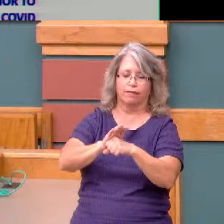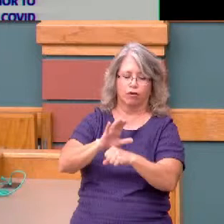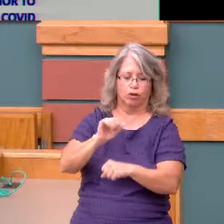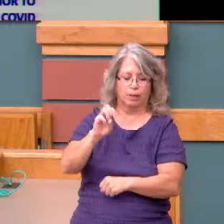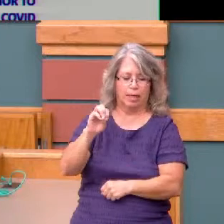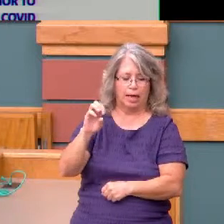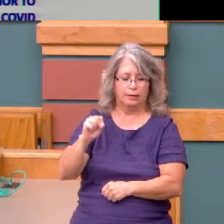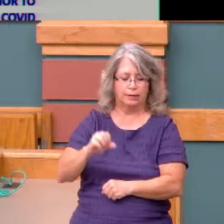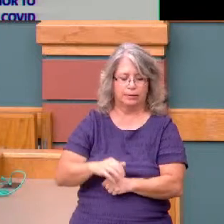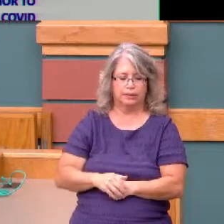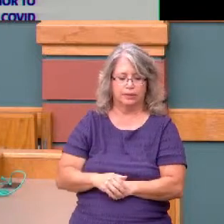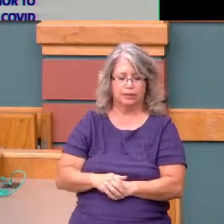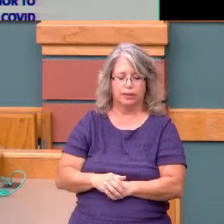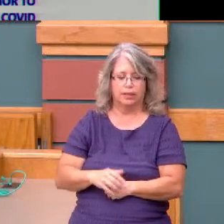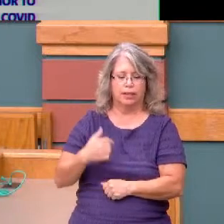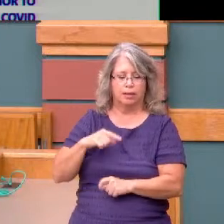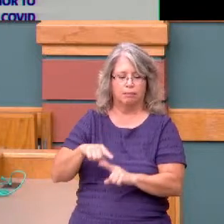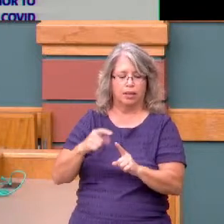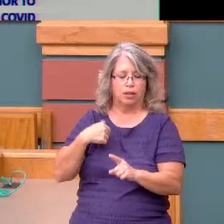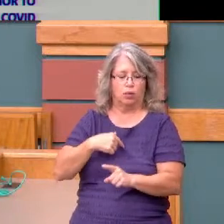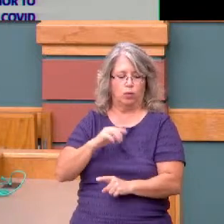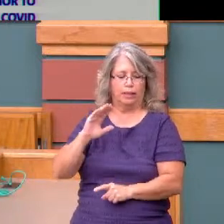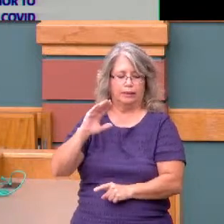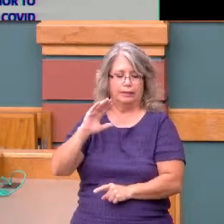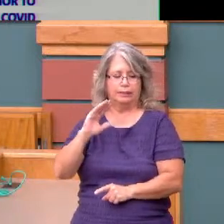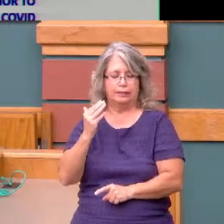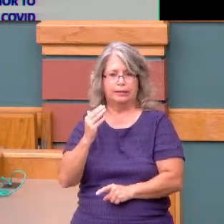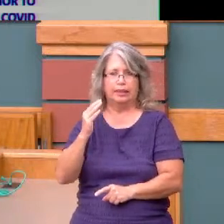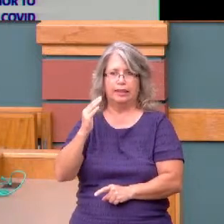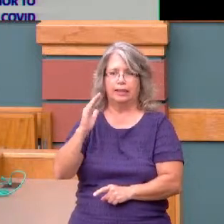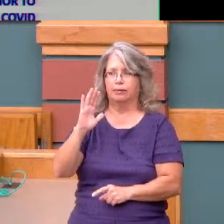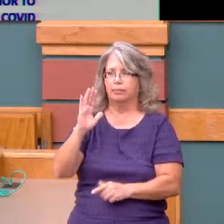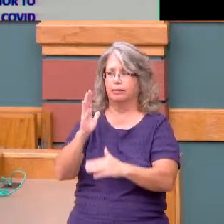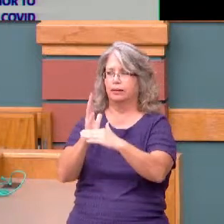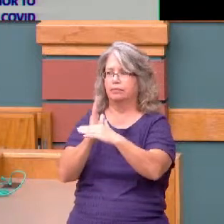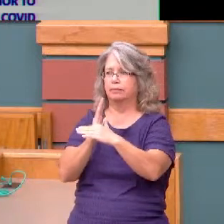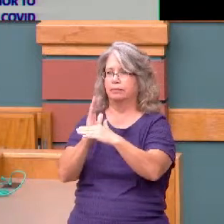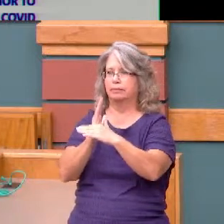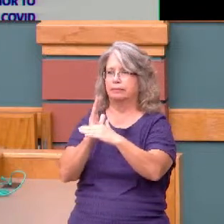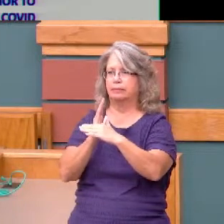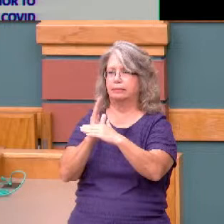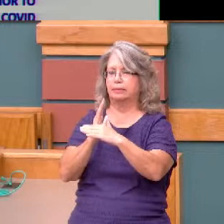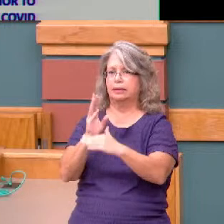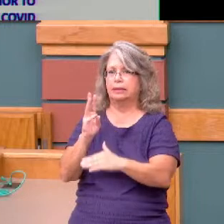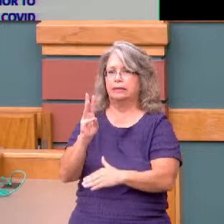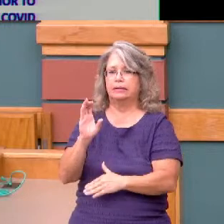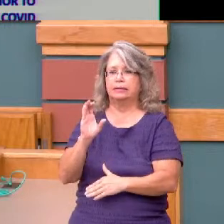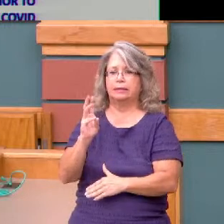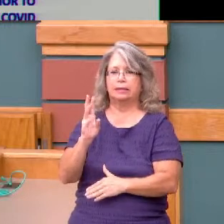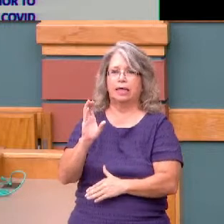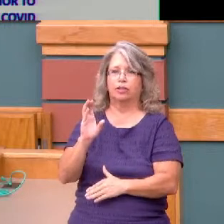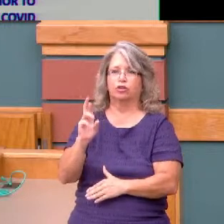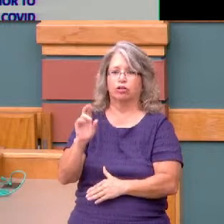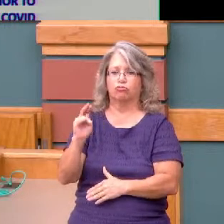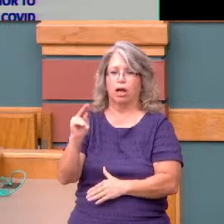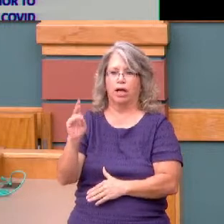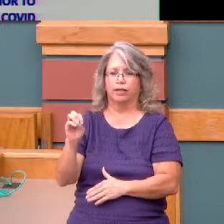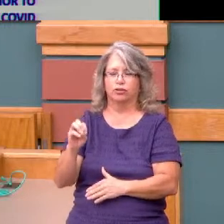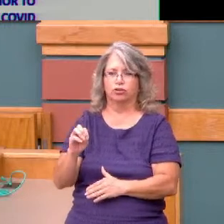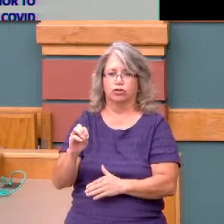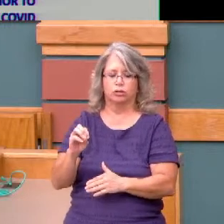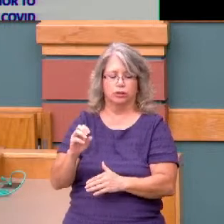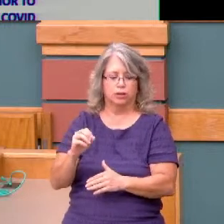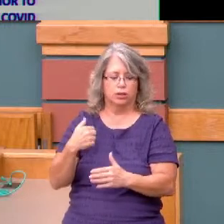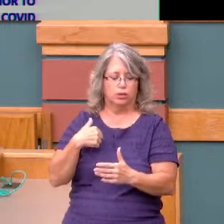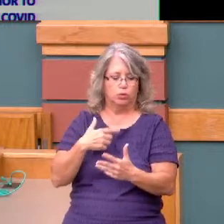more recently hovering in this 600 range. Some cases as low as below 200, but this is going to be